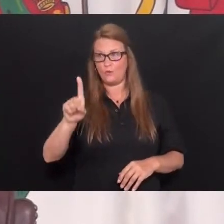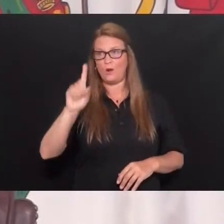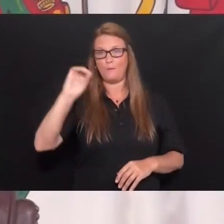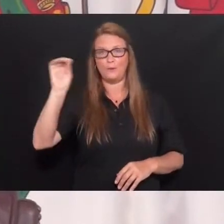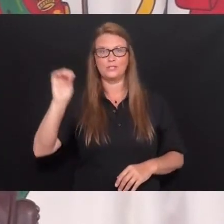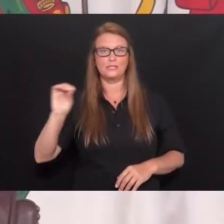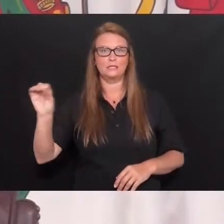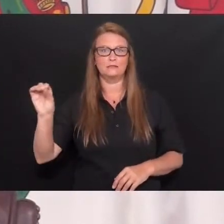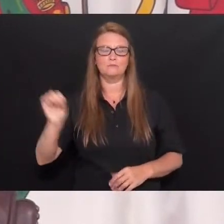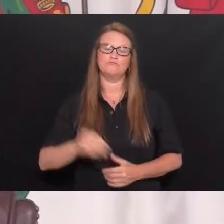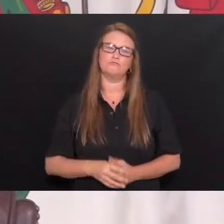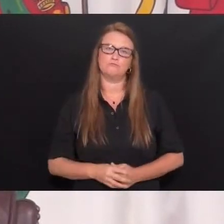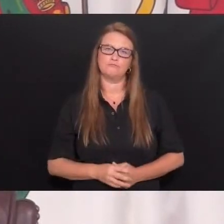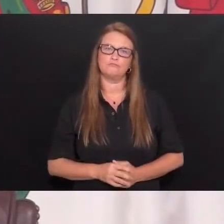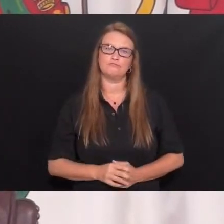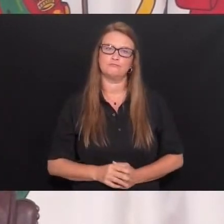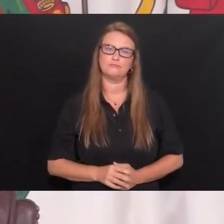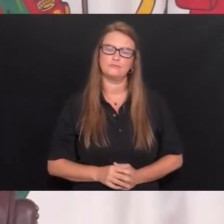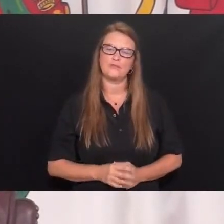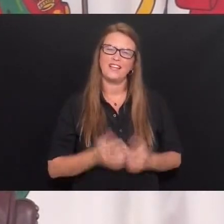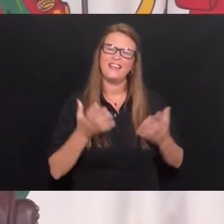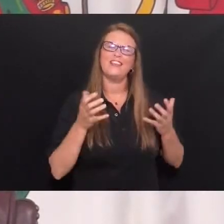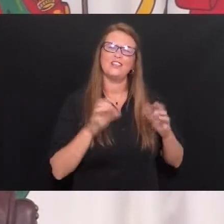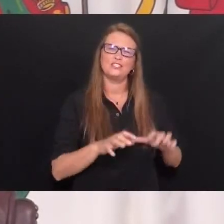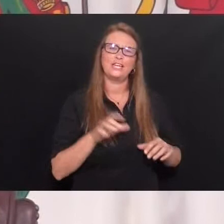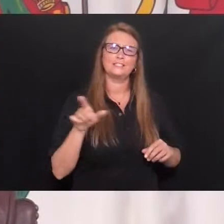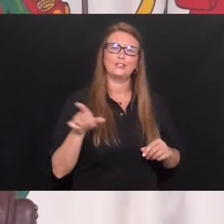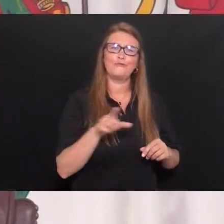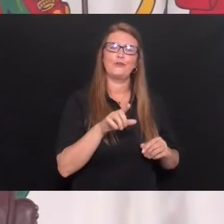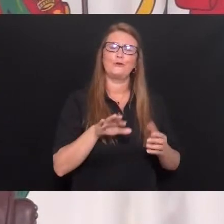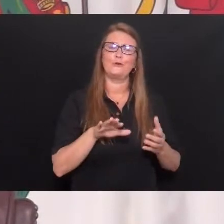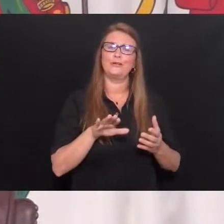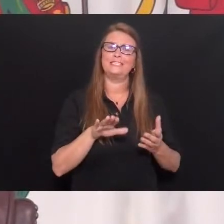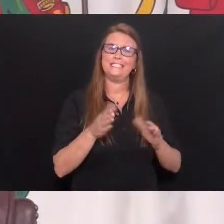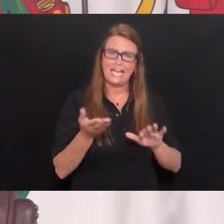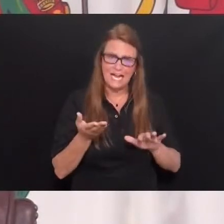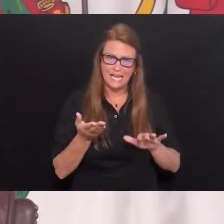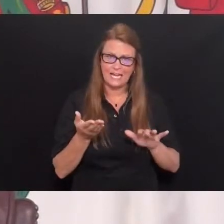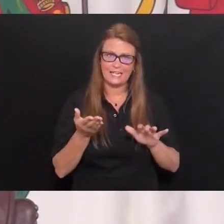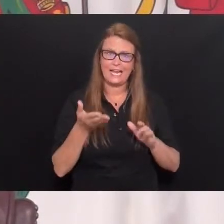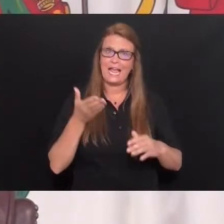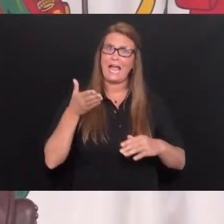0.011%. The chances of you being one of those